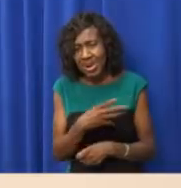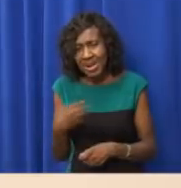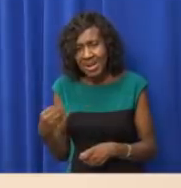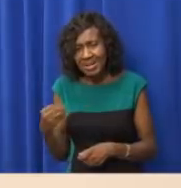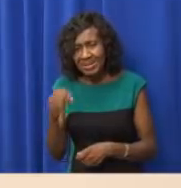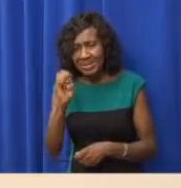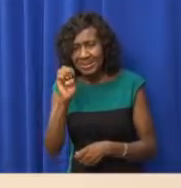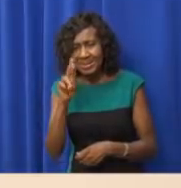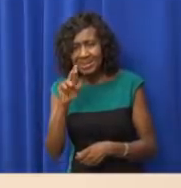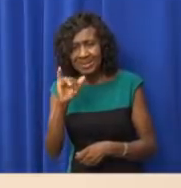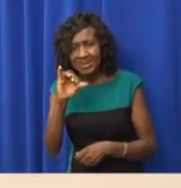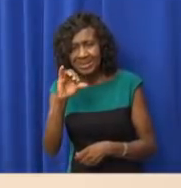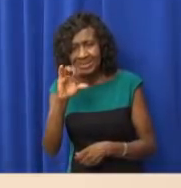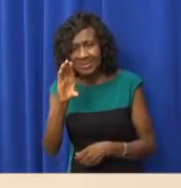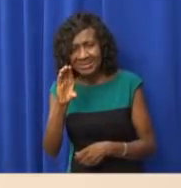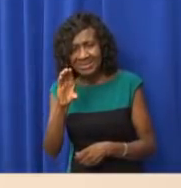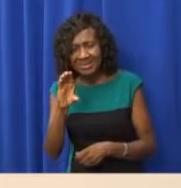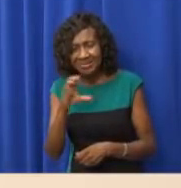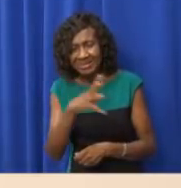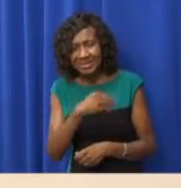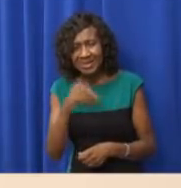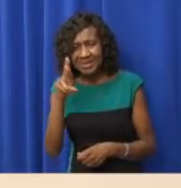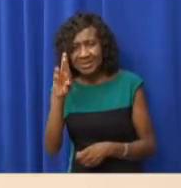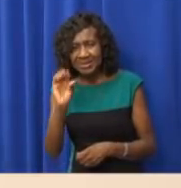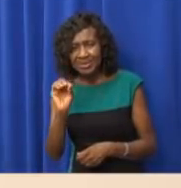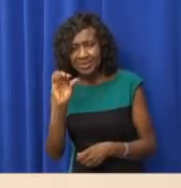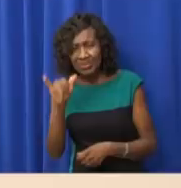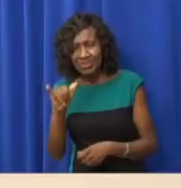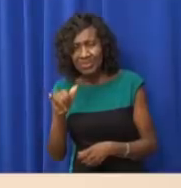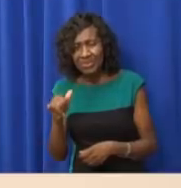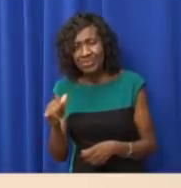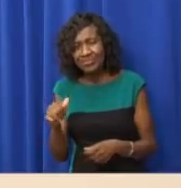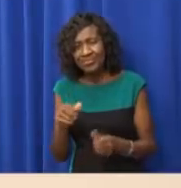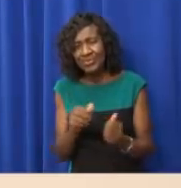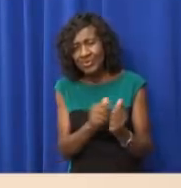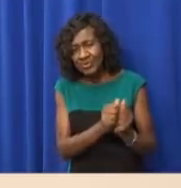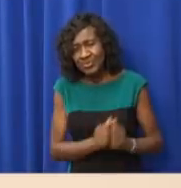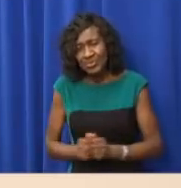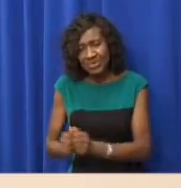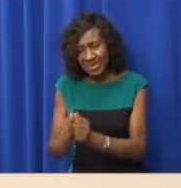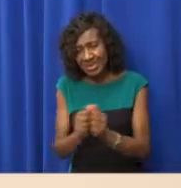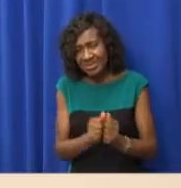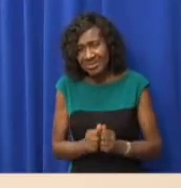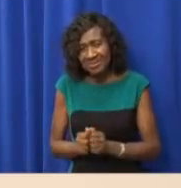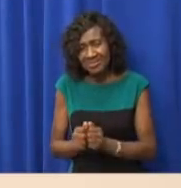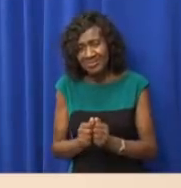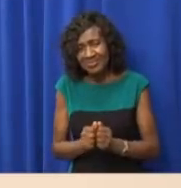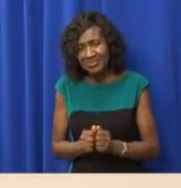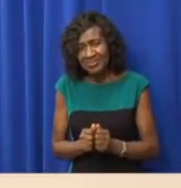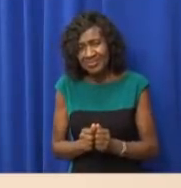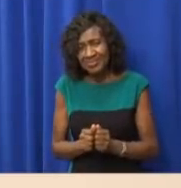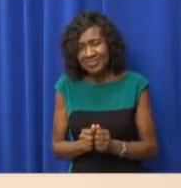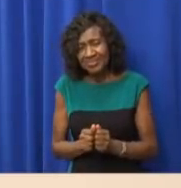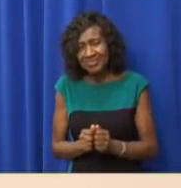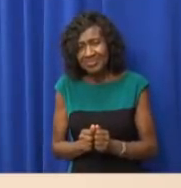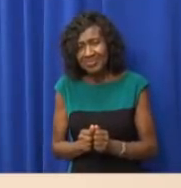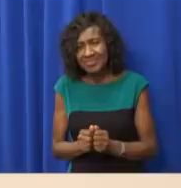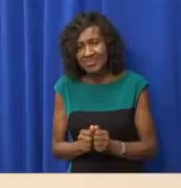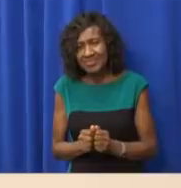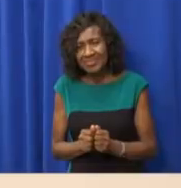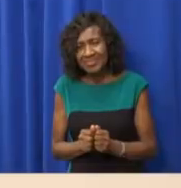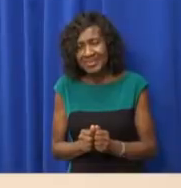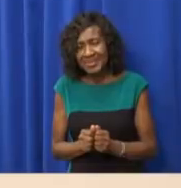Eric Bush, and Roy Tatum. We get together and either personally or over